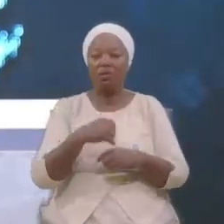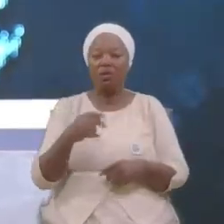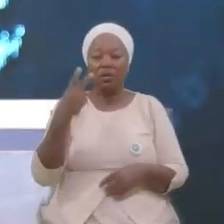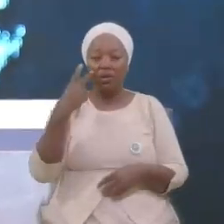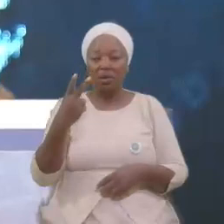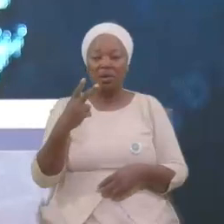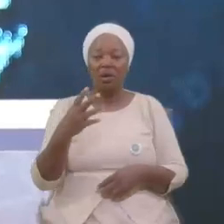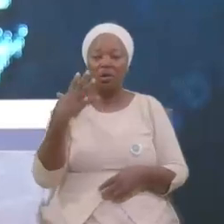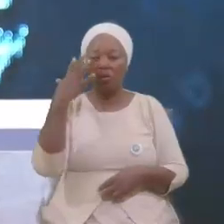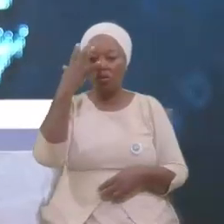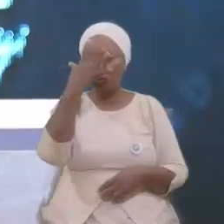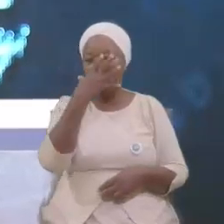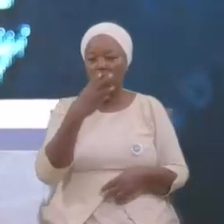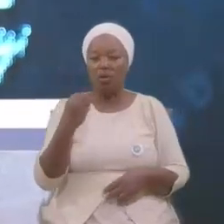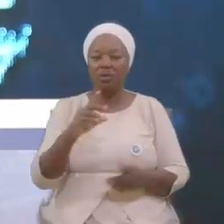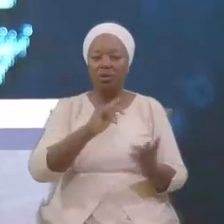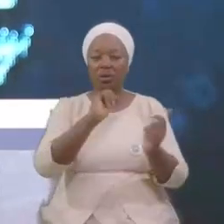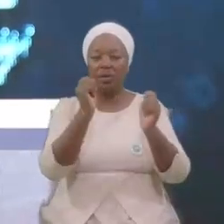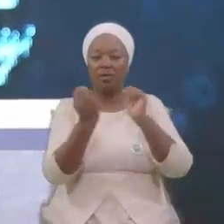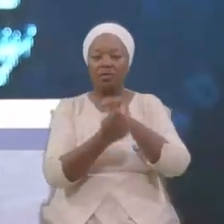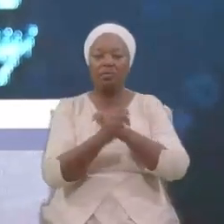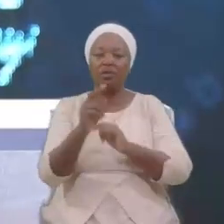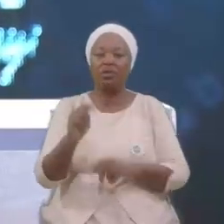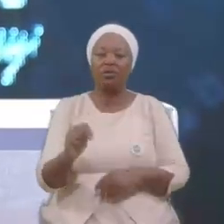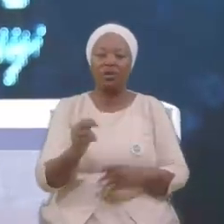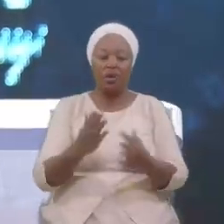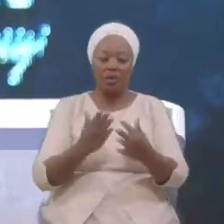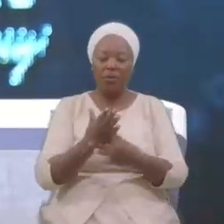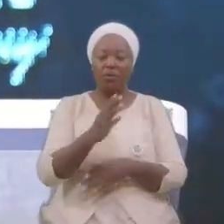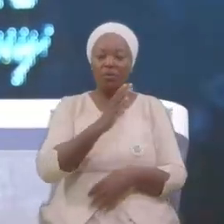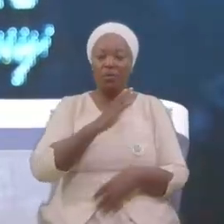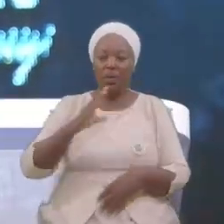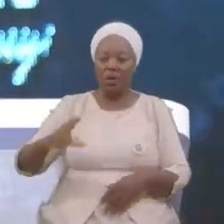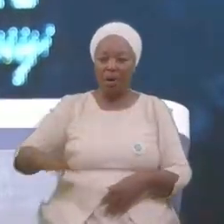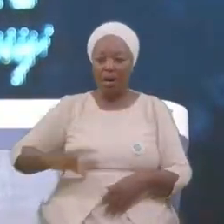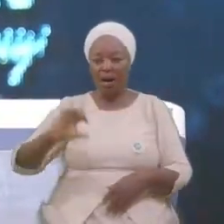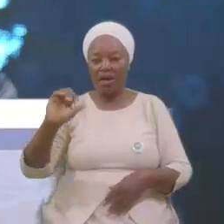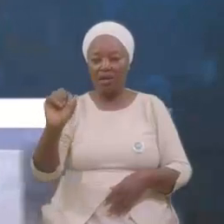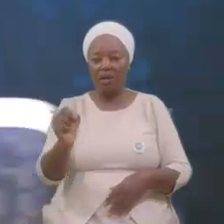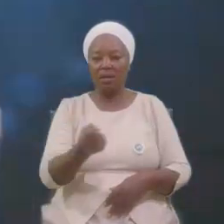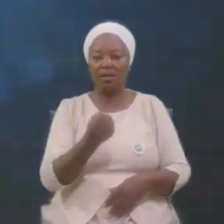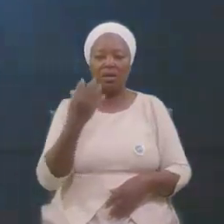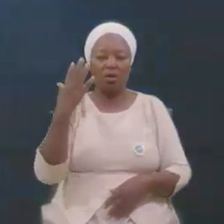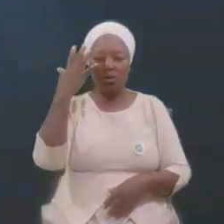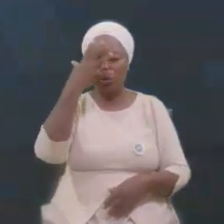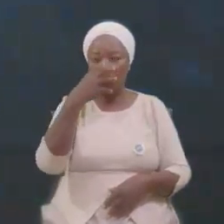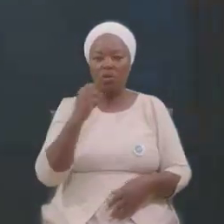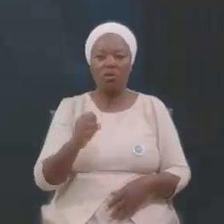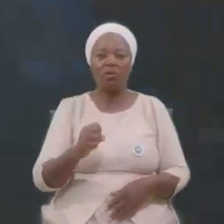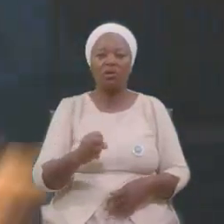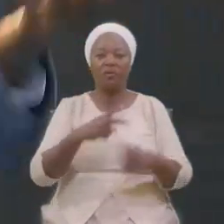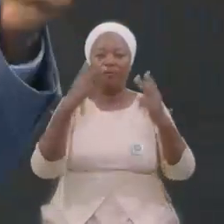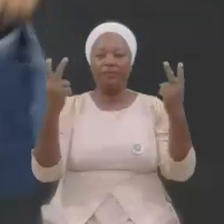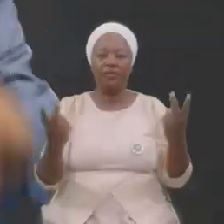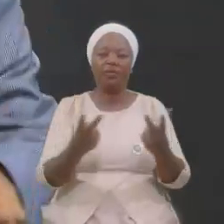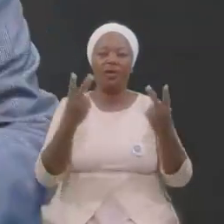glorious transformation through Christ's glorious triumph.